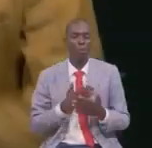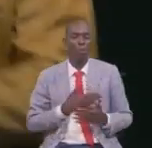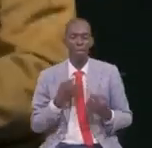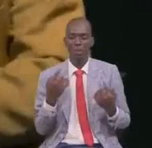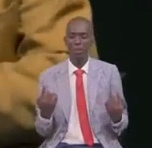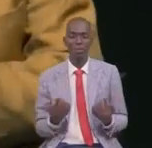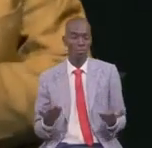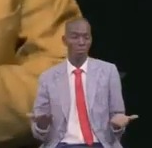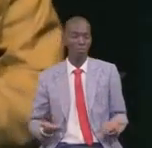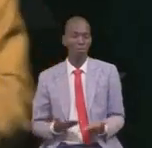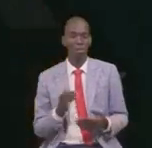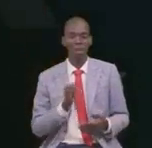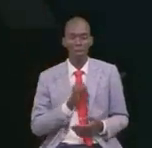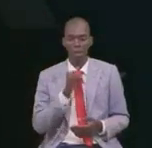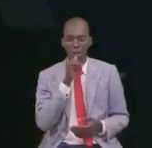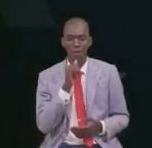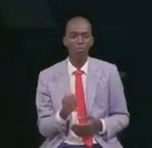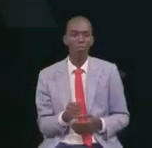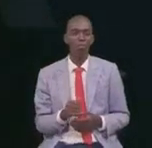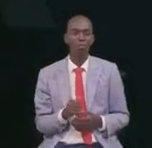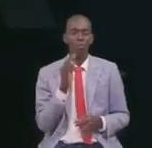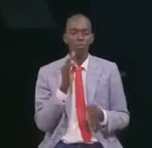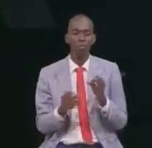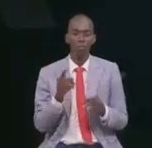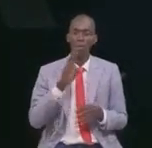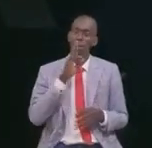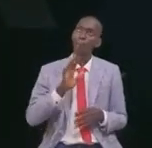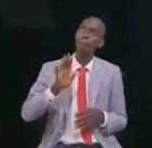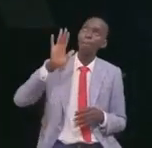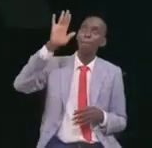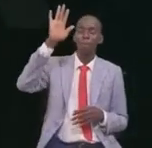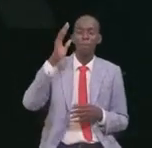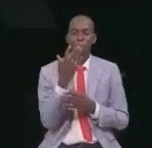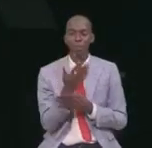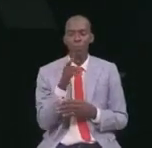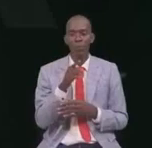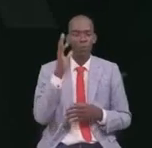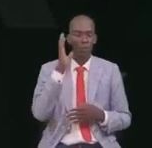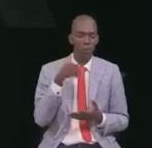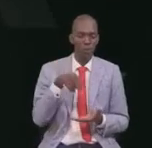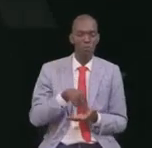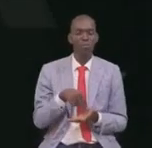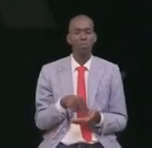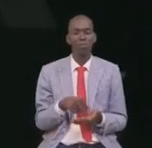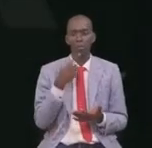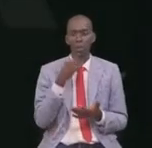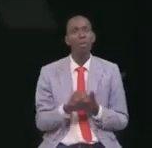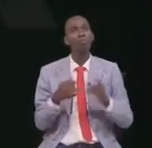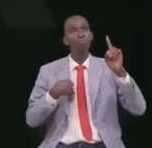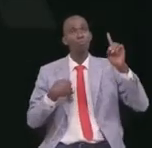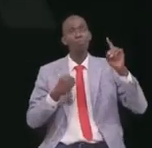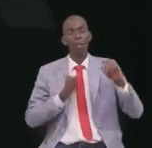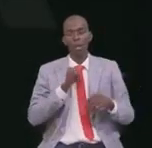am. Raise up that hand. Raise up that hand. If you're raising up your hand, you stand up. You say, I am the man,